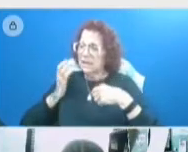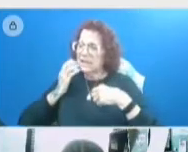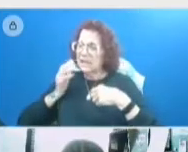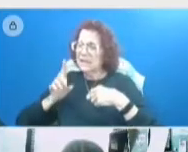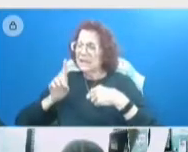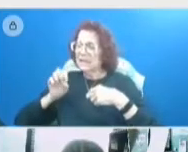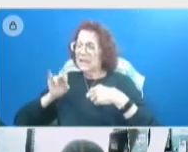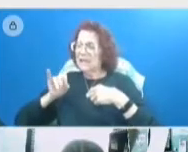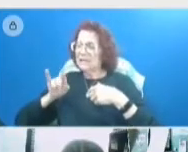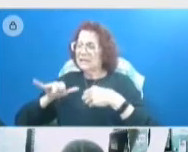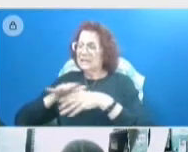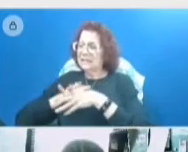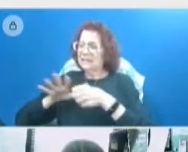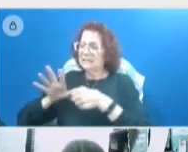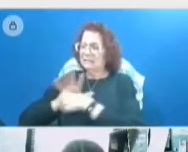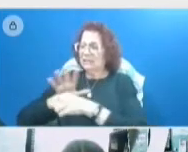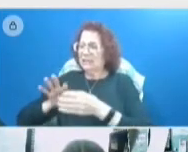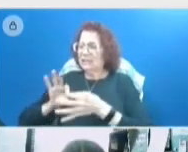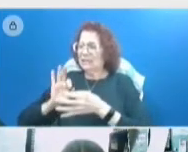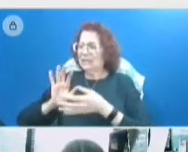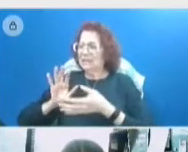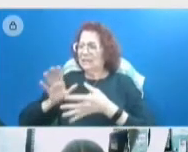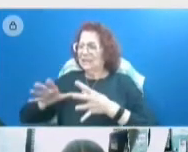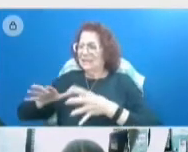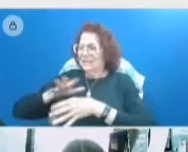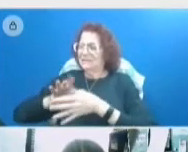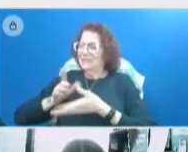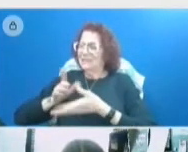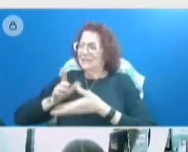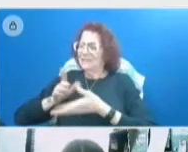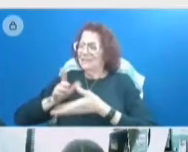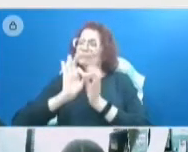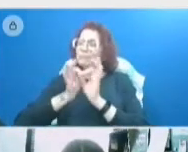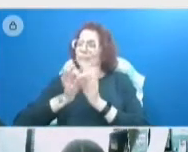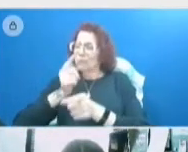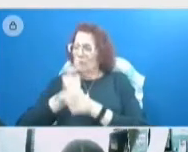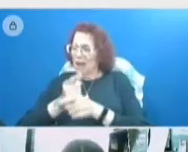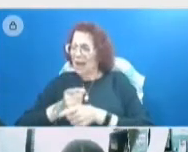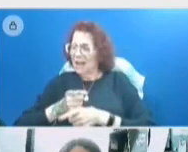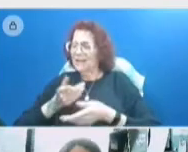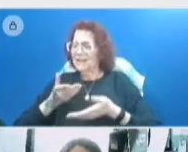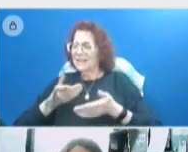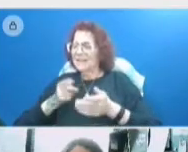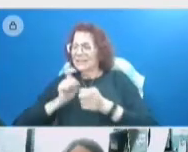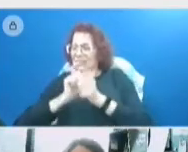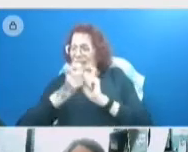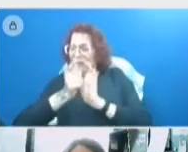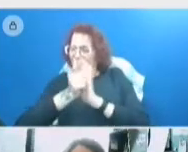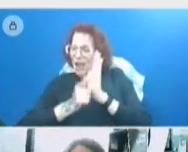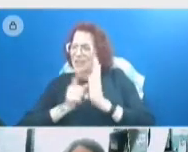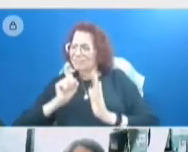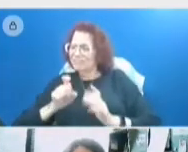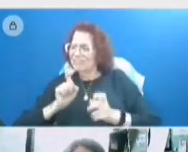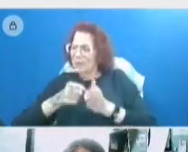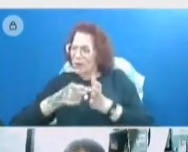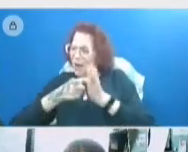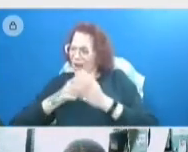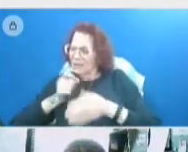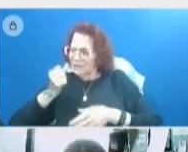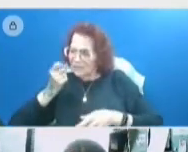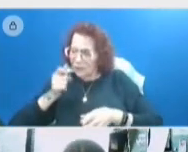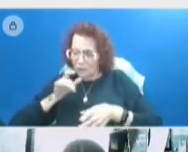your interpretation. It's based on the change in law that would require at least one early voting site in